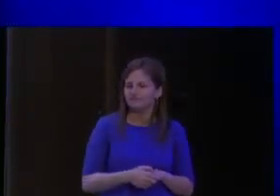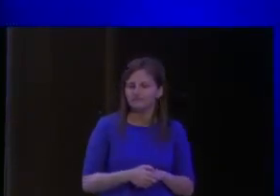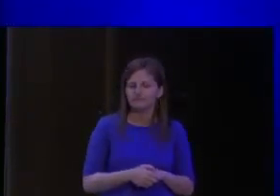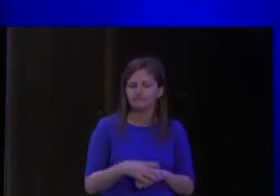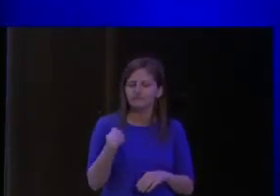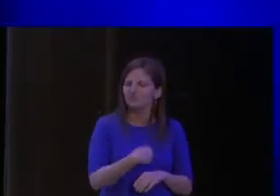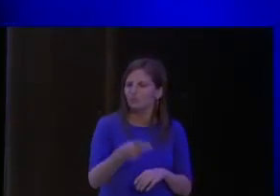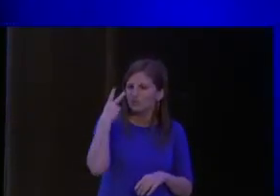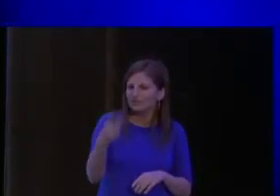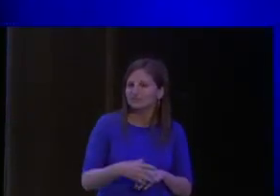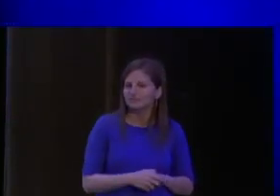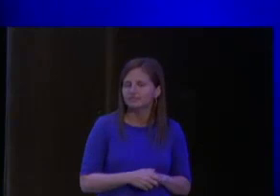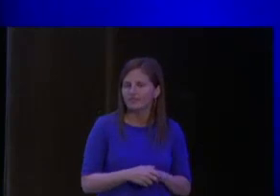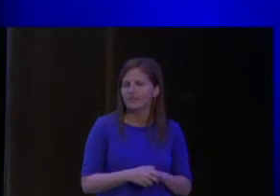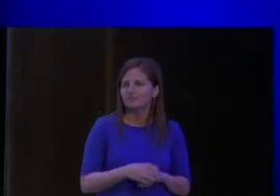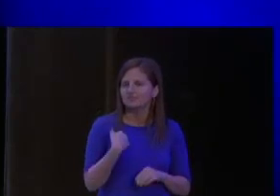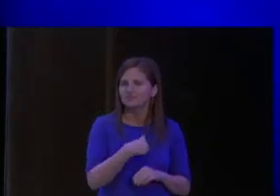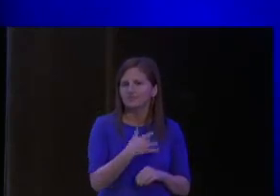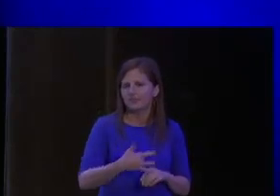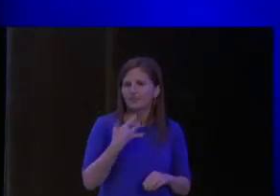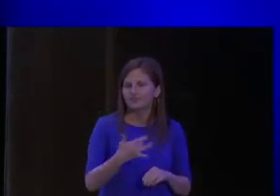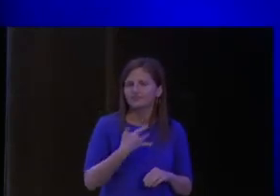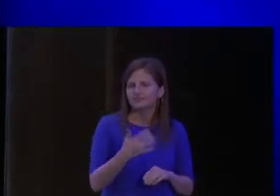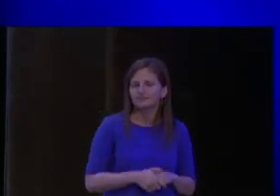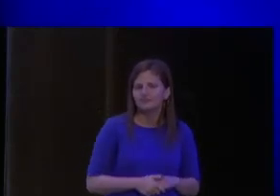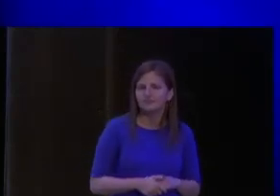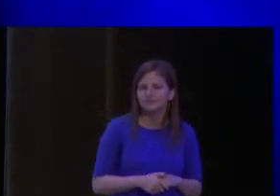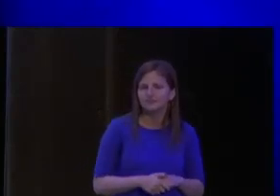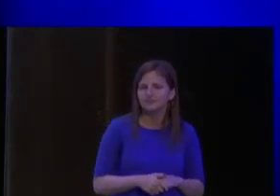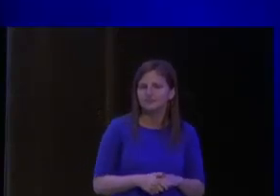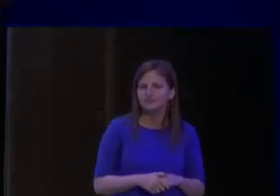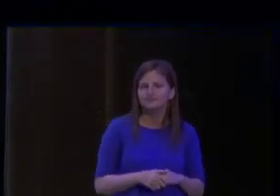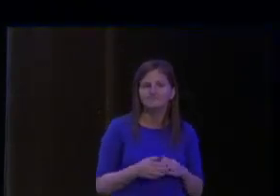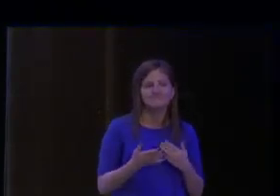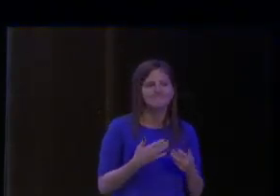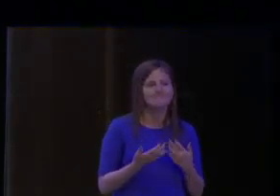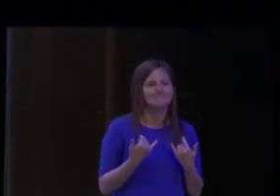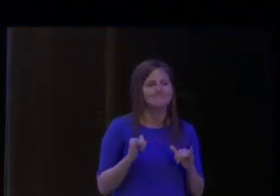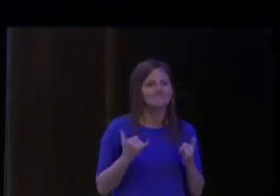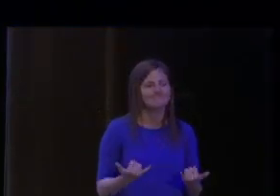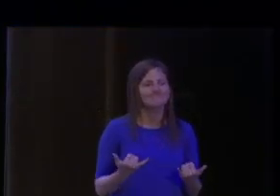We see it. We feel it. Even now.